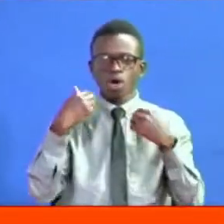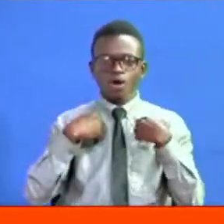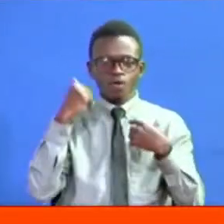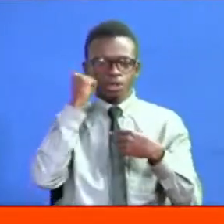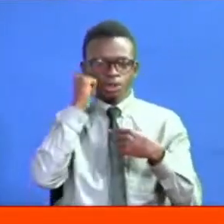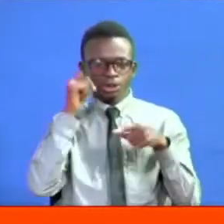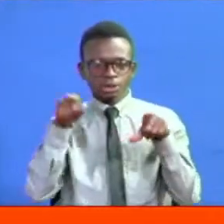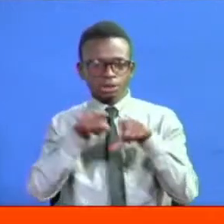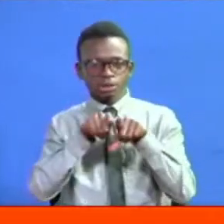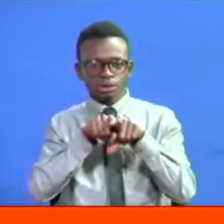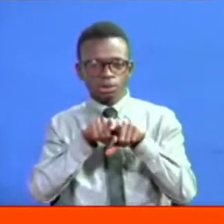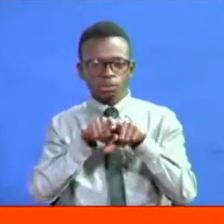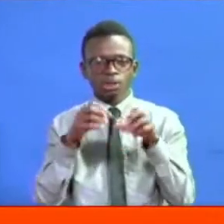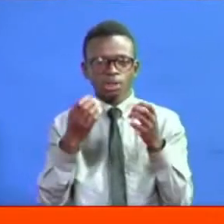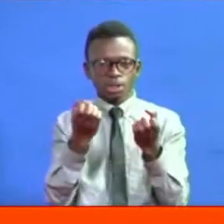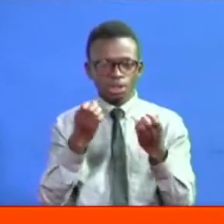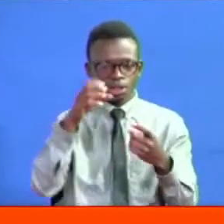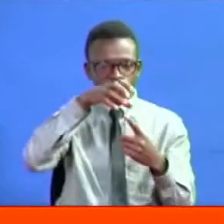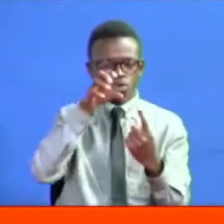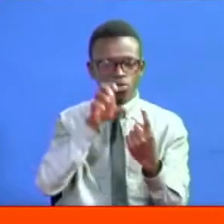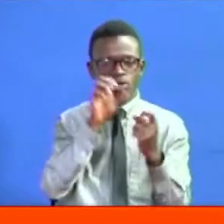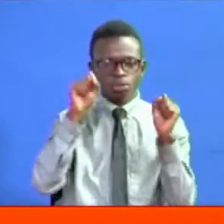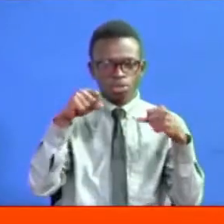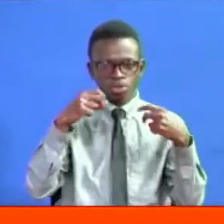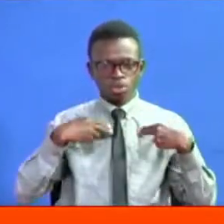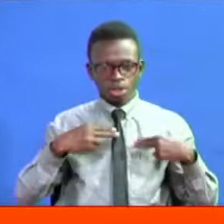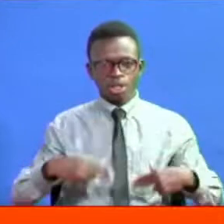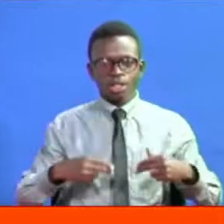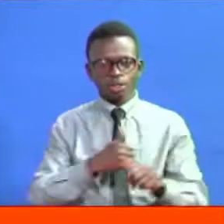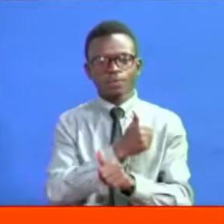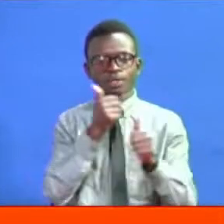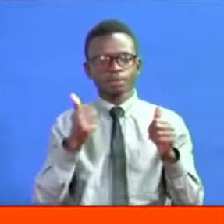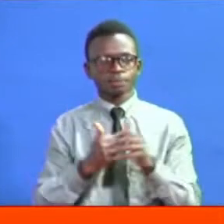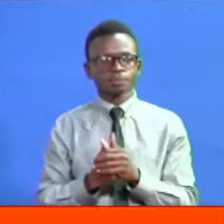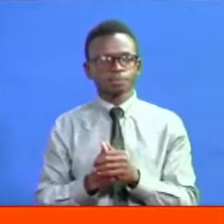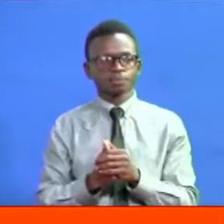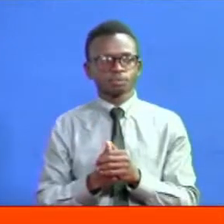broccoli to improve their health. A hectare of